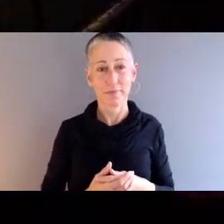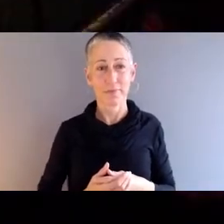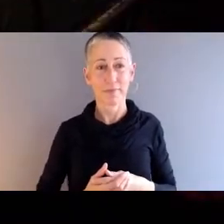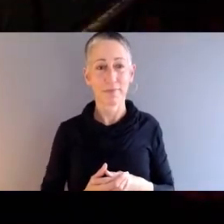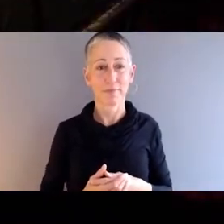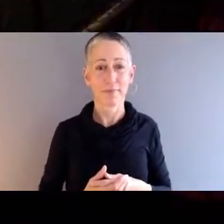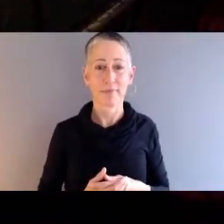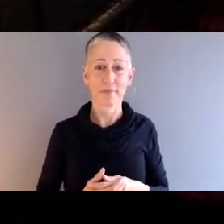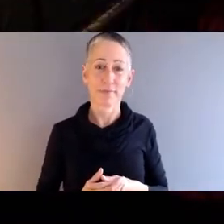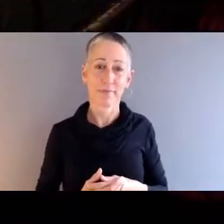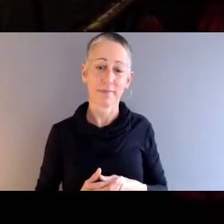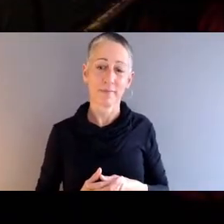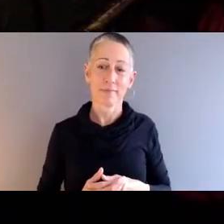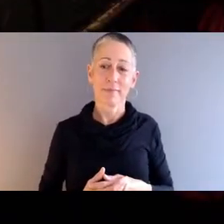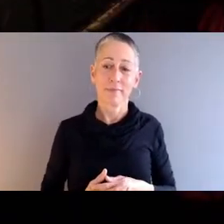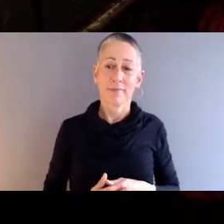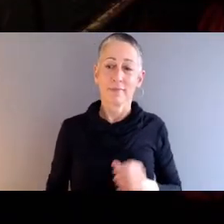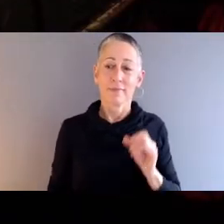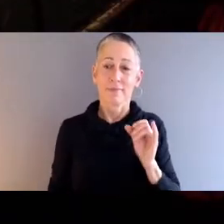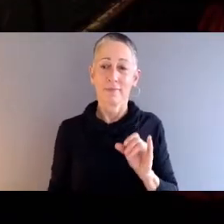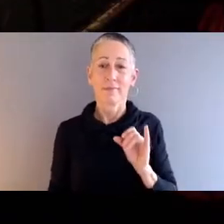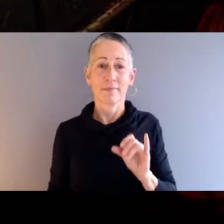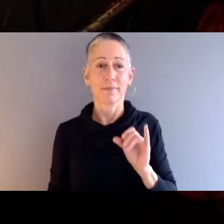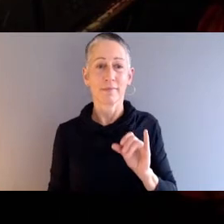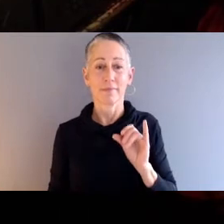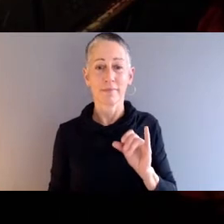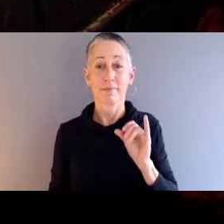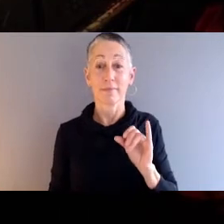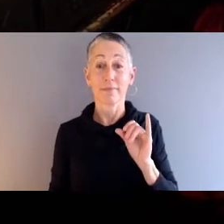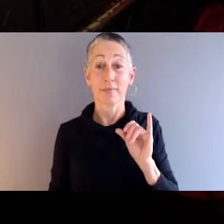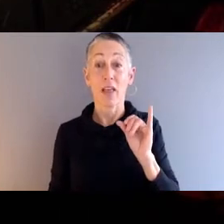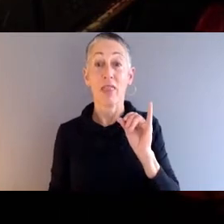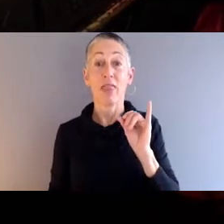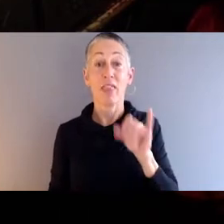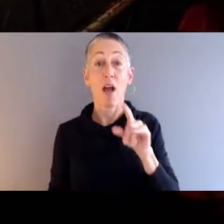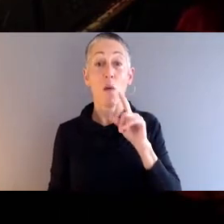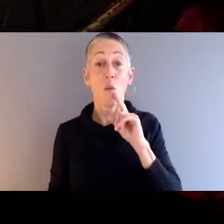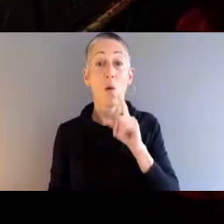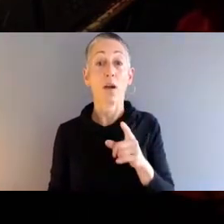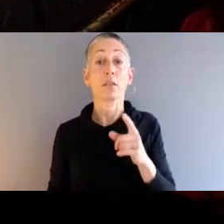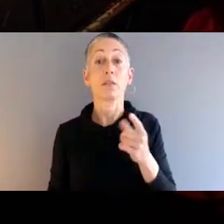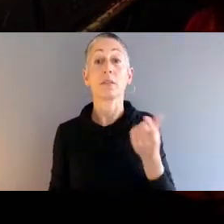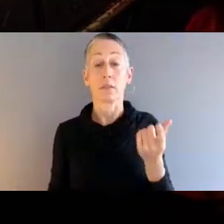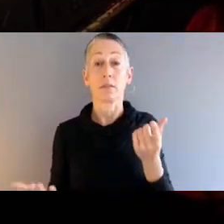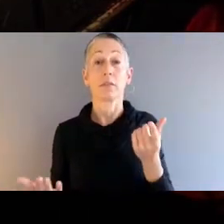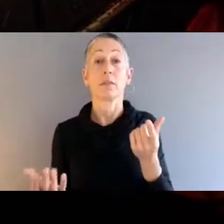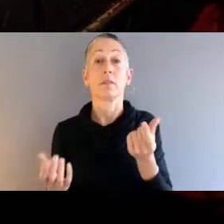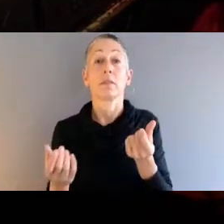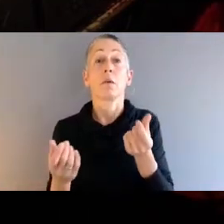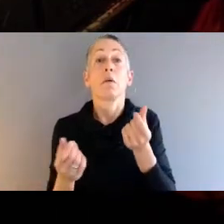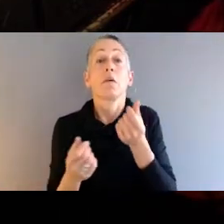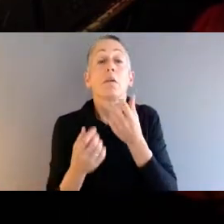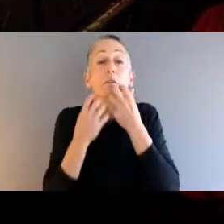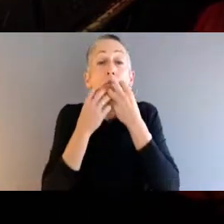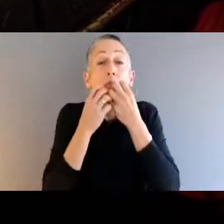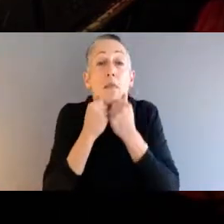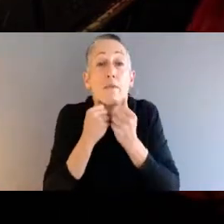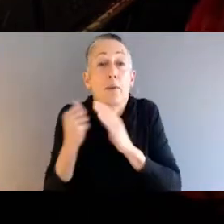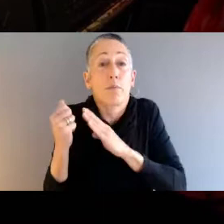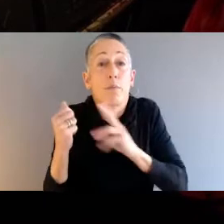Oh, yes. That was multi-hyphenate and beloved board member and my favorite Facebook